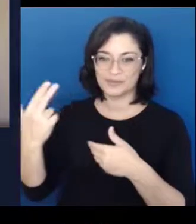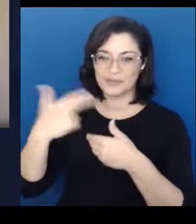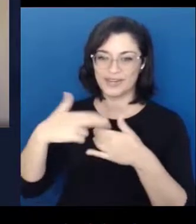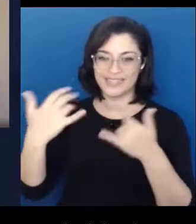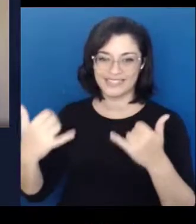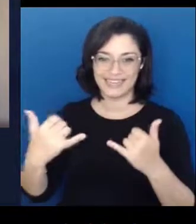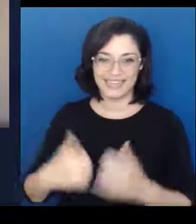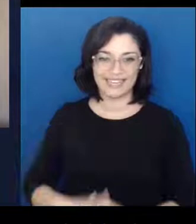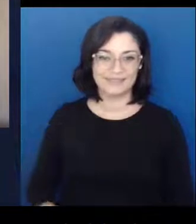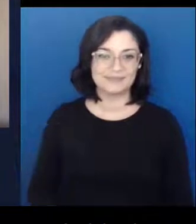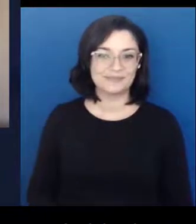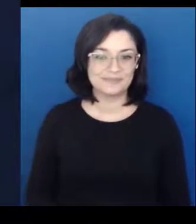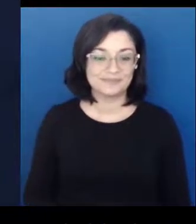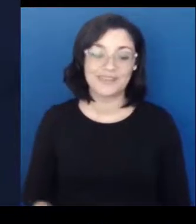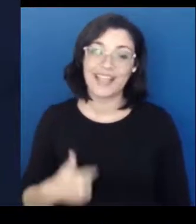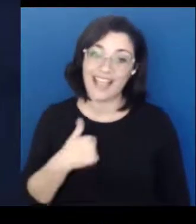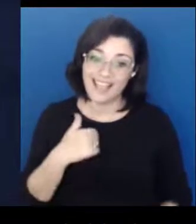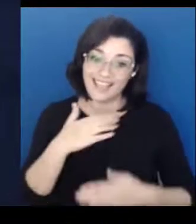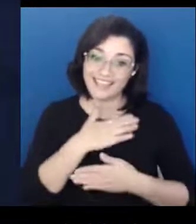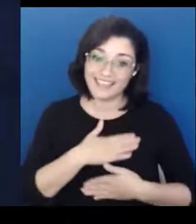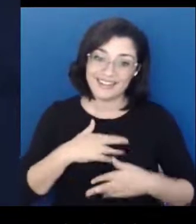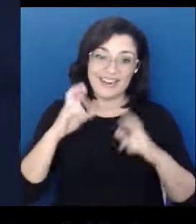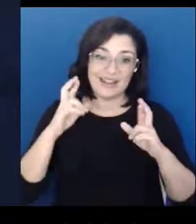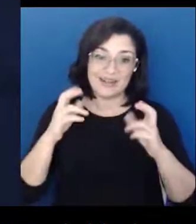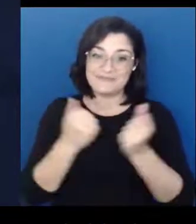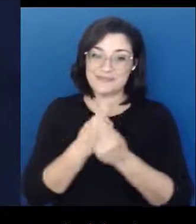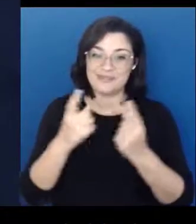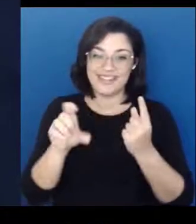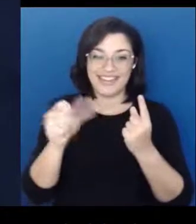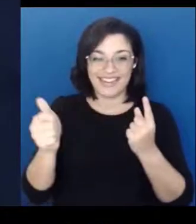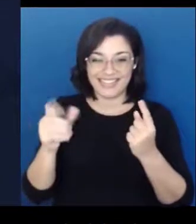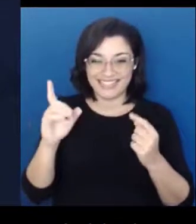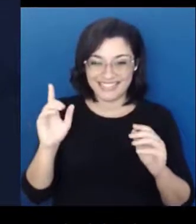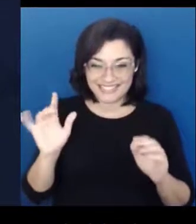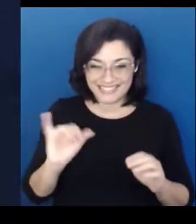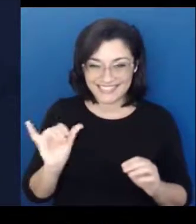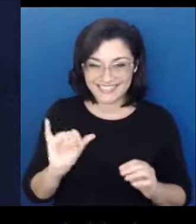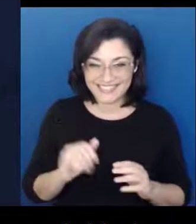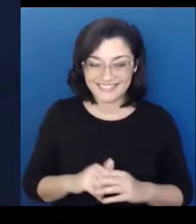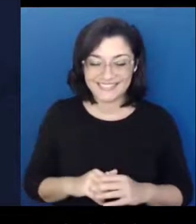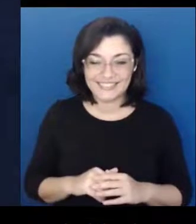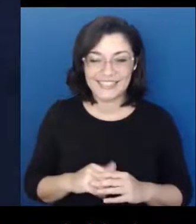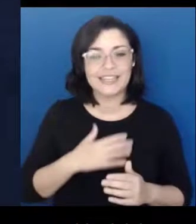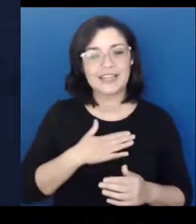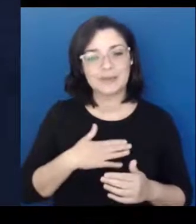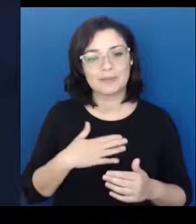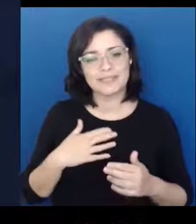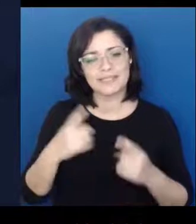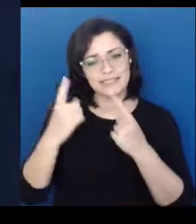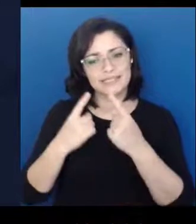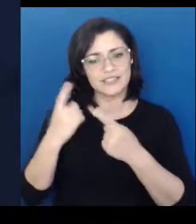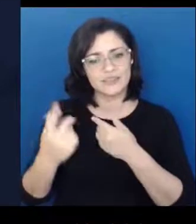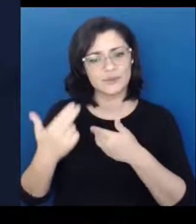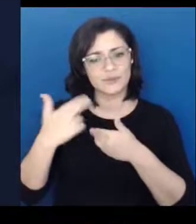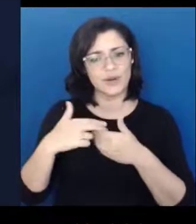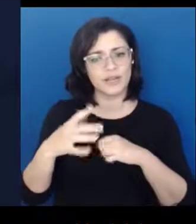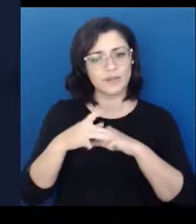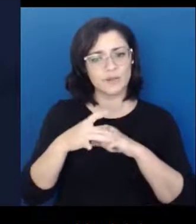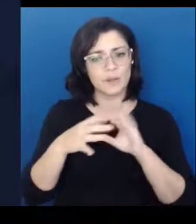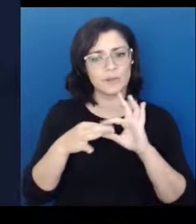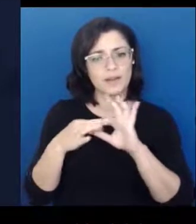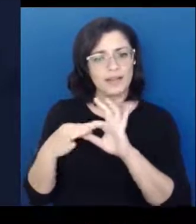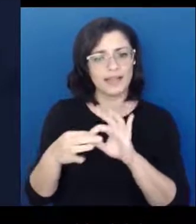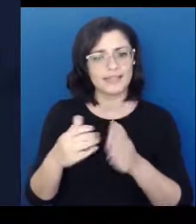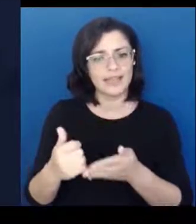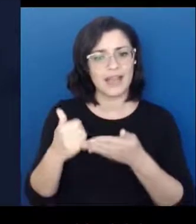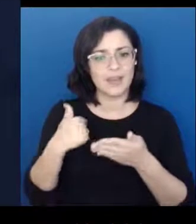did too. Please consider joining the Global Alliance and help us create universal accessibility to the spoken word via all